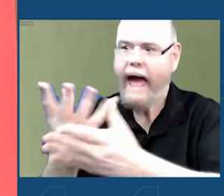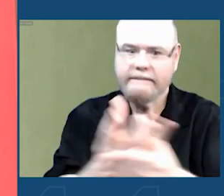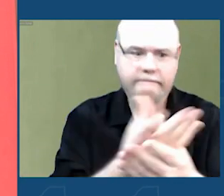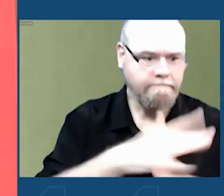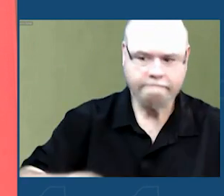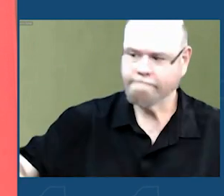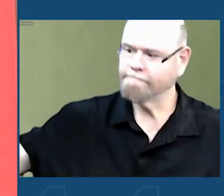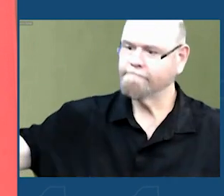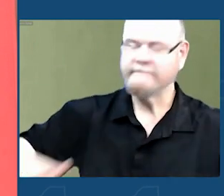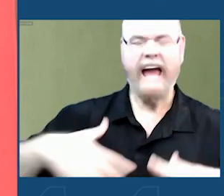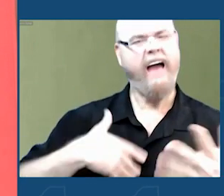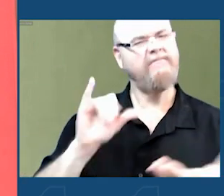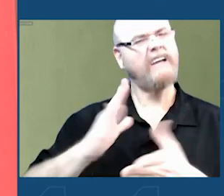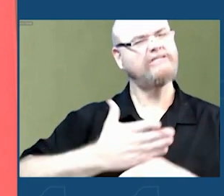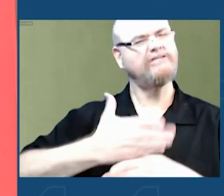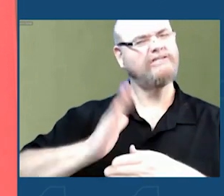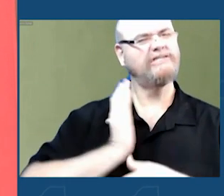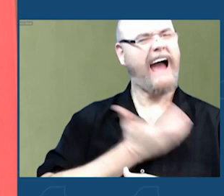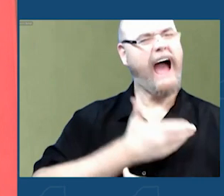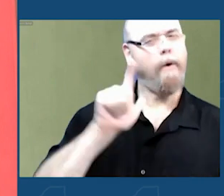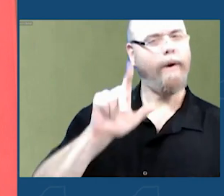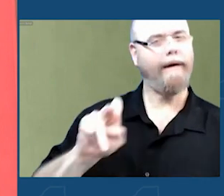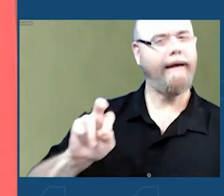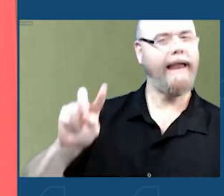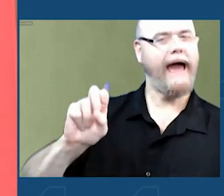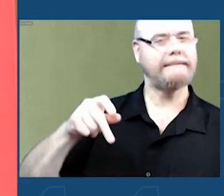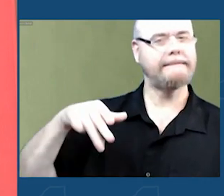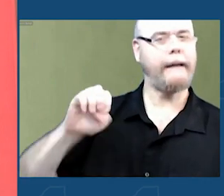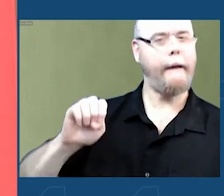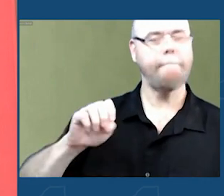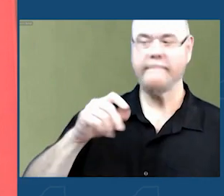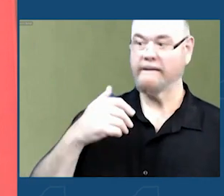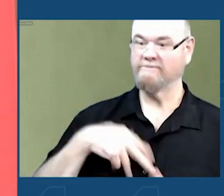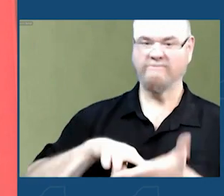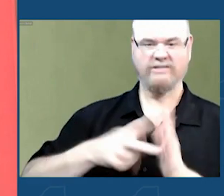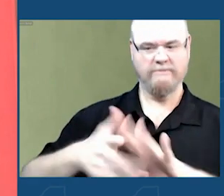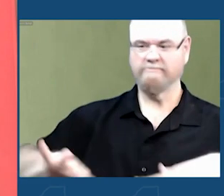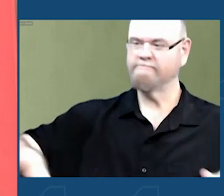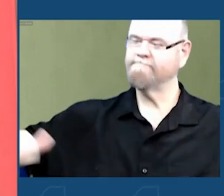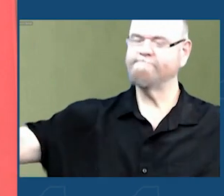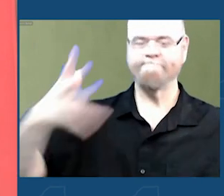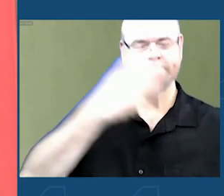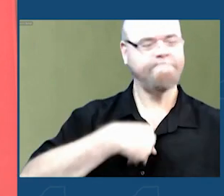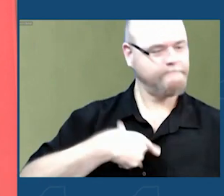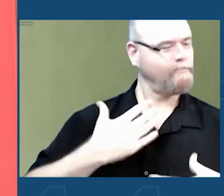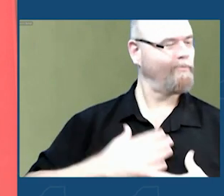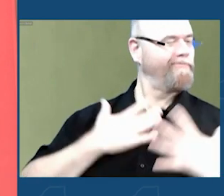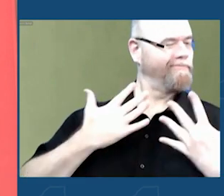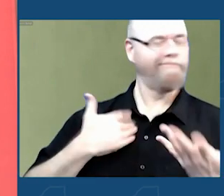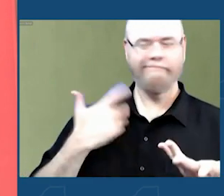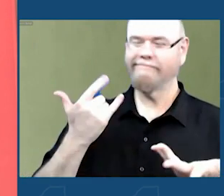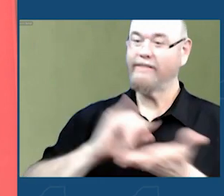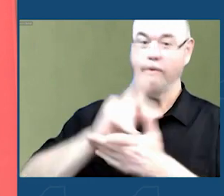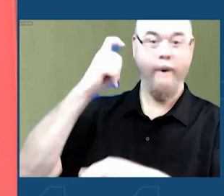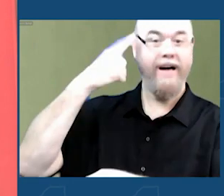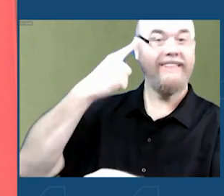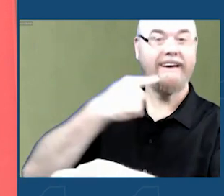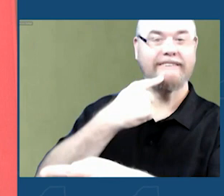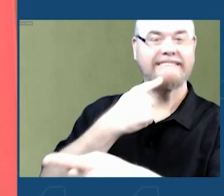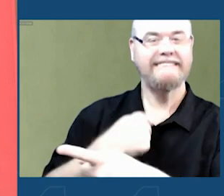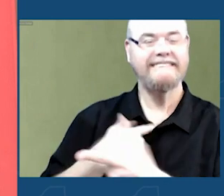Storm King such a vital and wonderful place, as the governor said. After